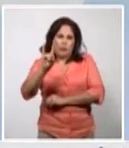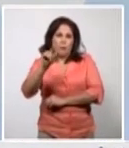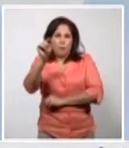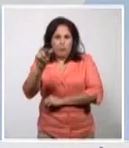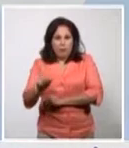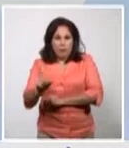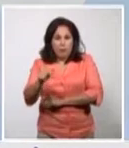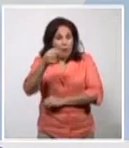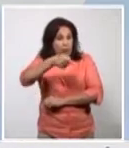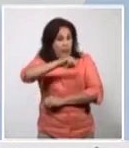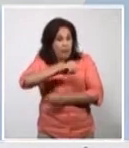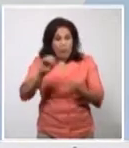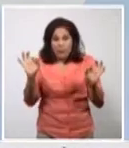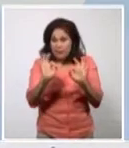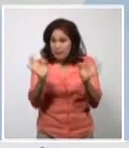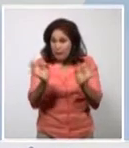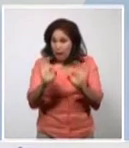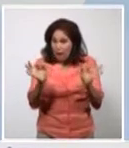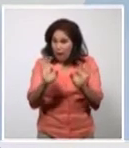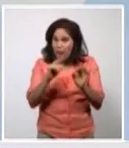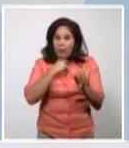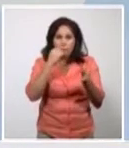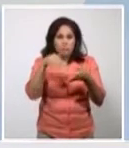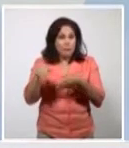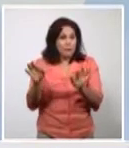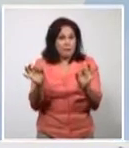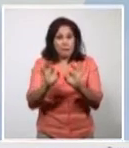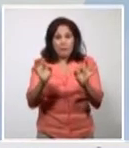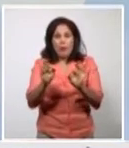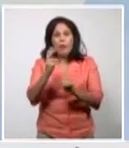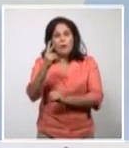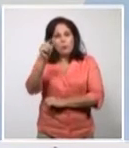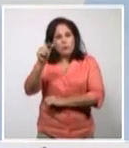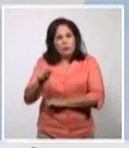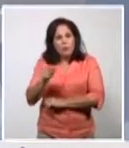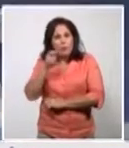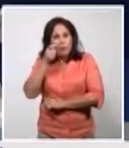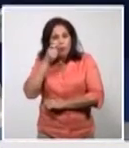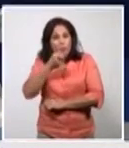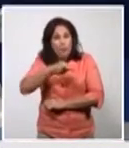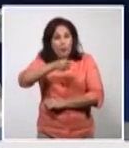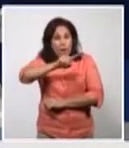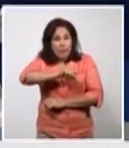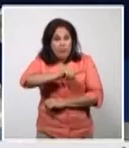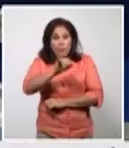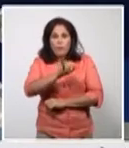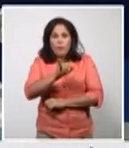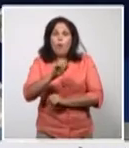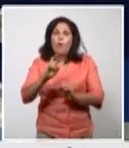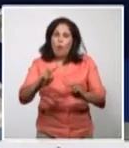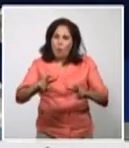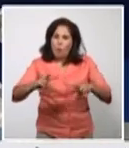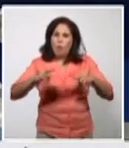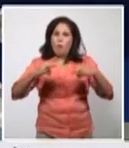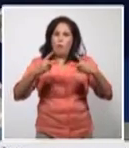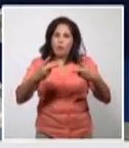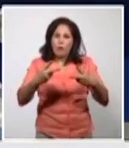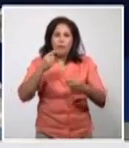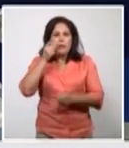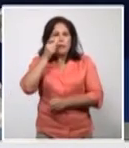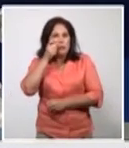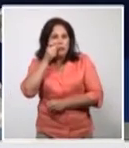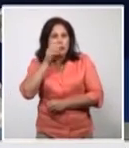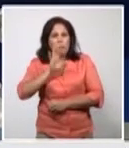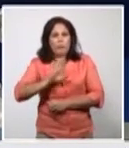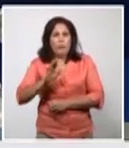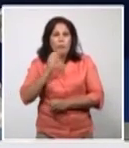said earlier, none of them yesterday. We have the 2 evacuees, and